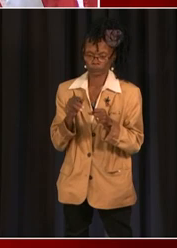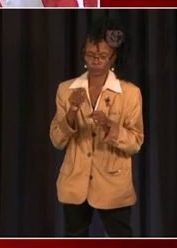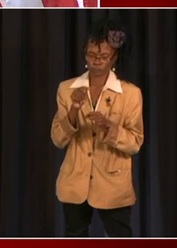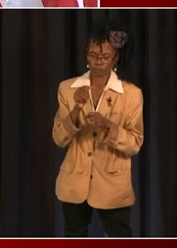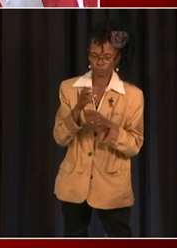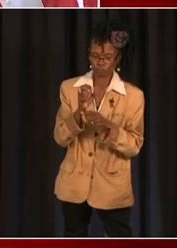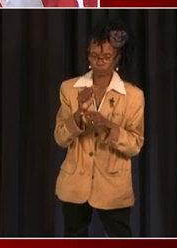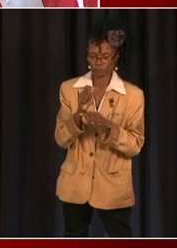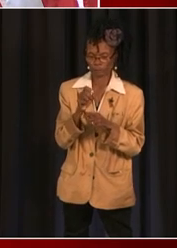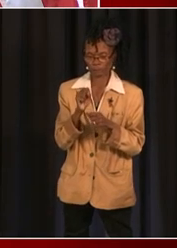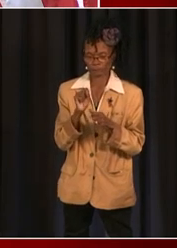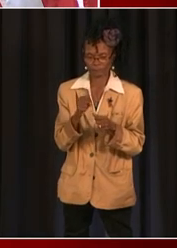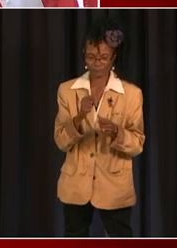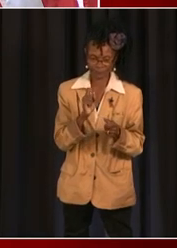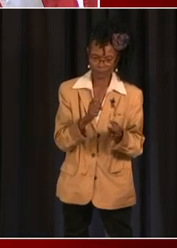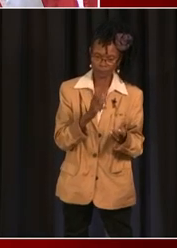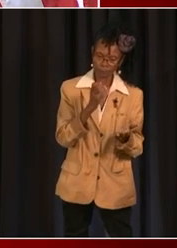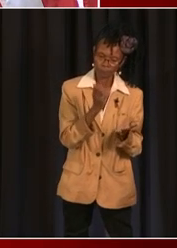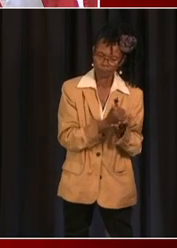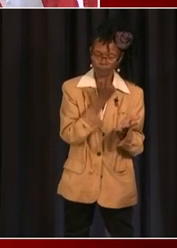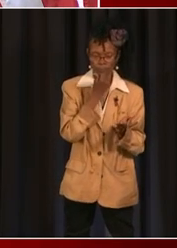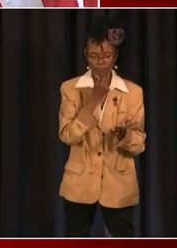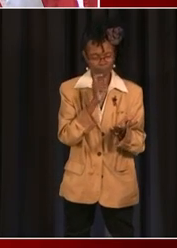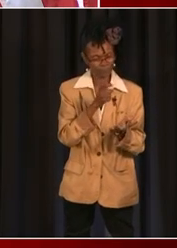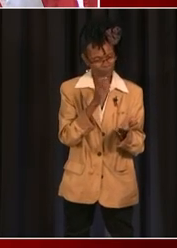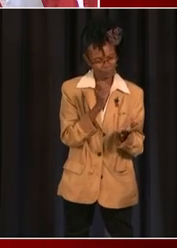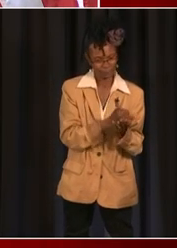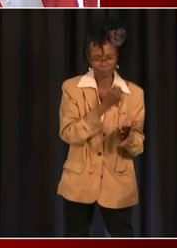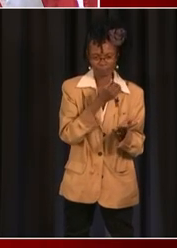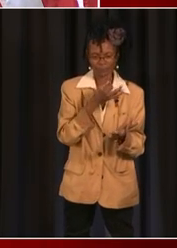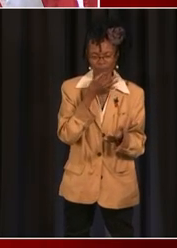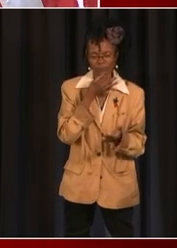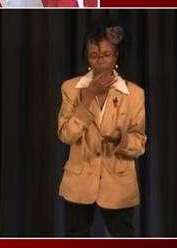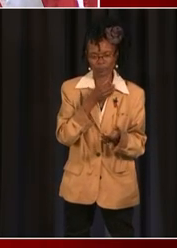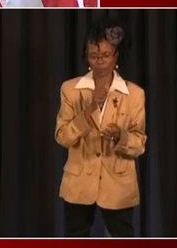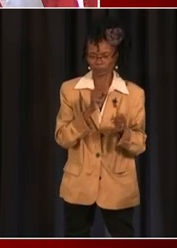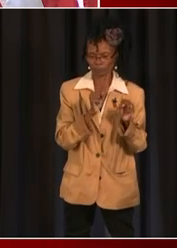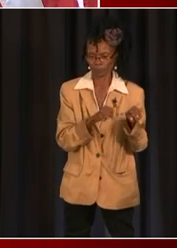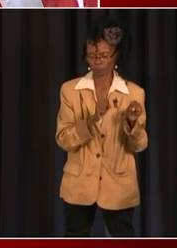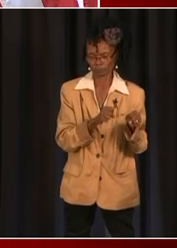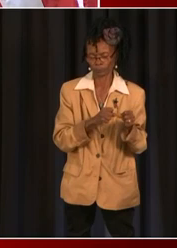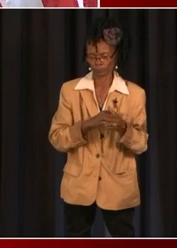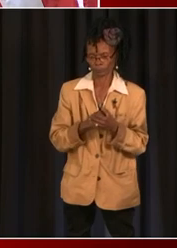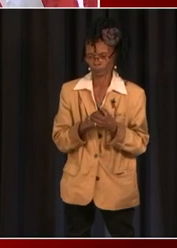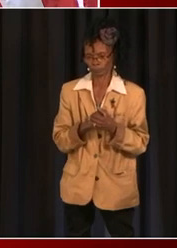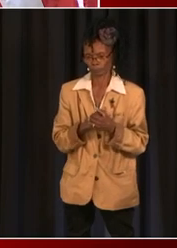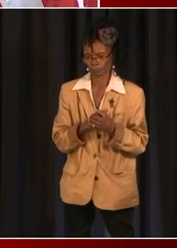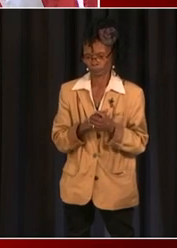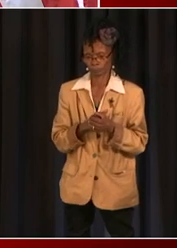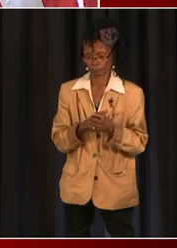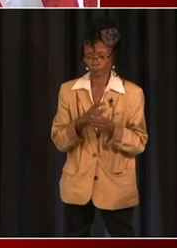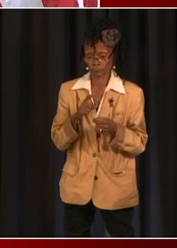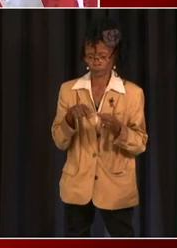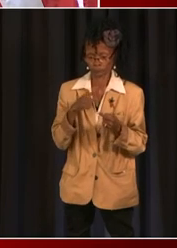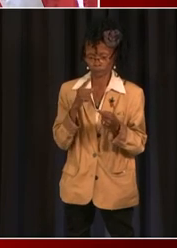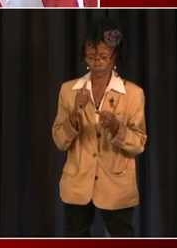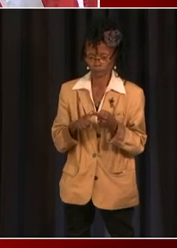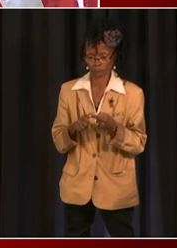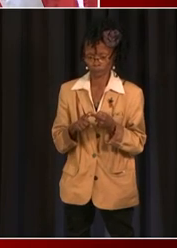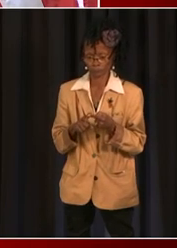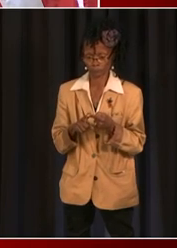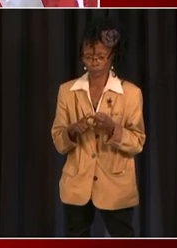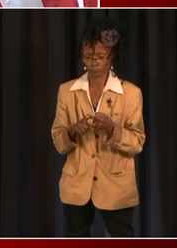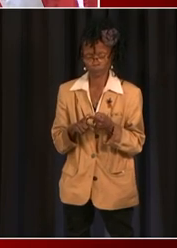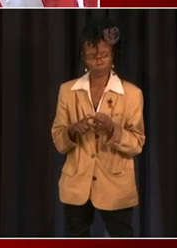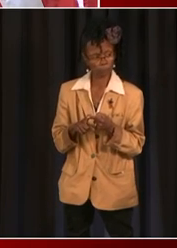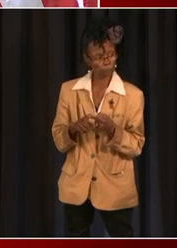get access to booster doses as soon as they are approved by the FDA and recommended by the CDC's Advisory Committee on